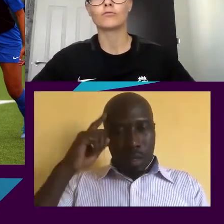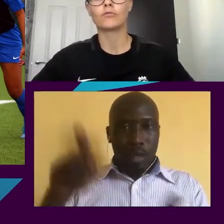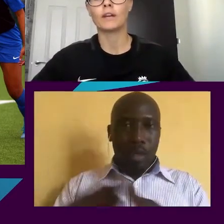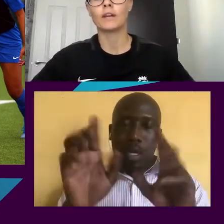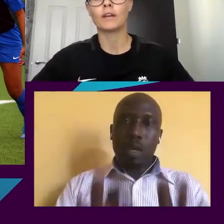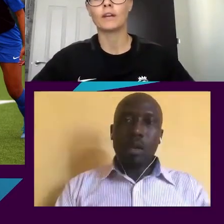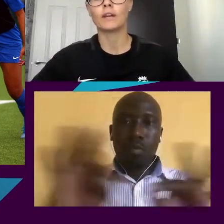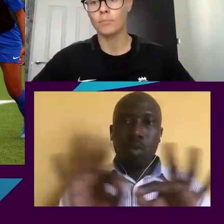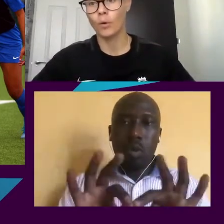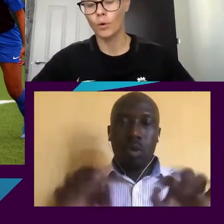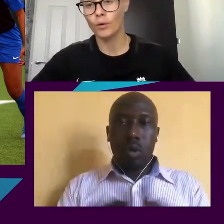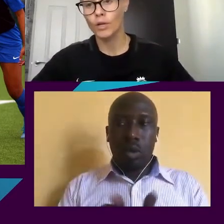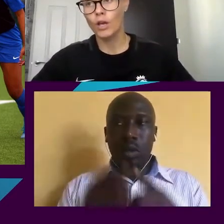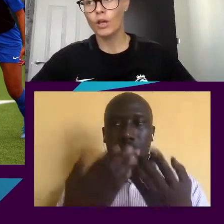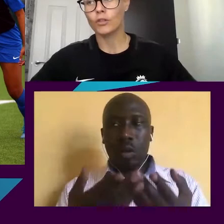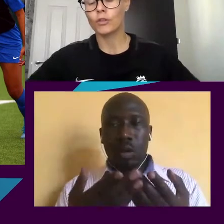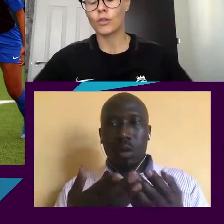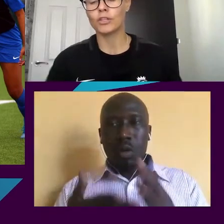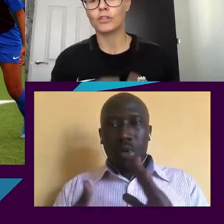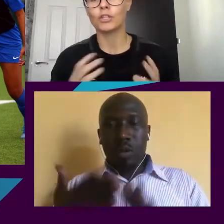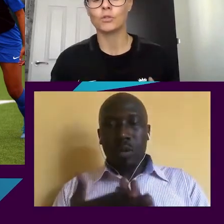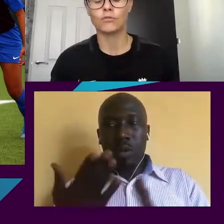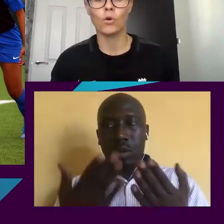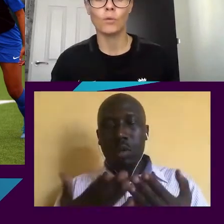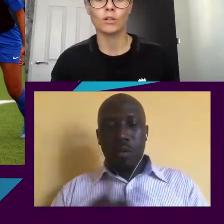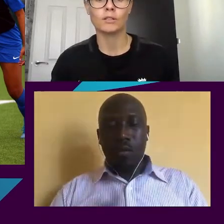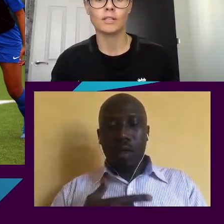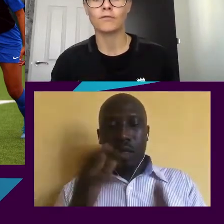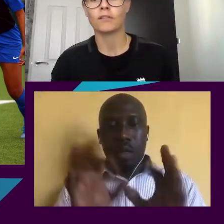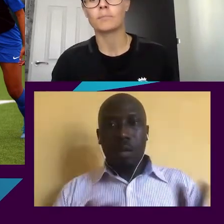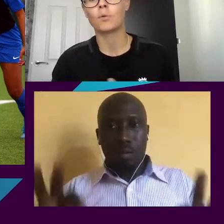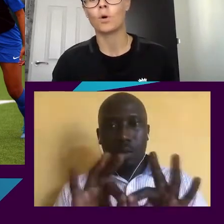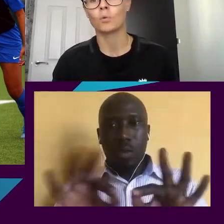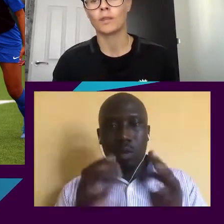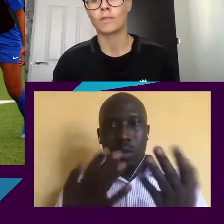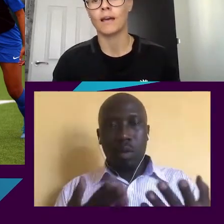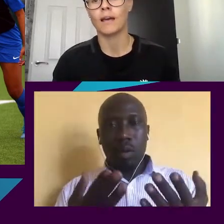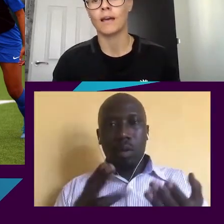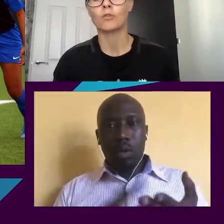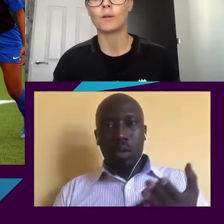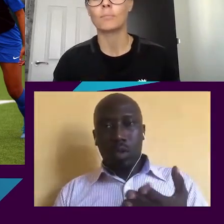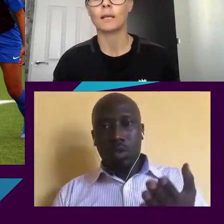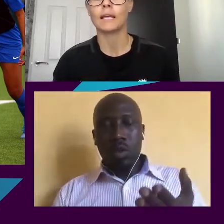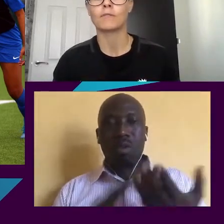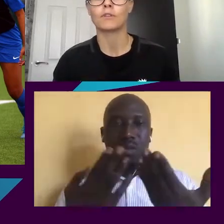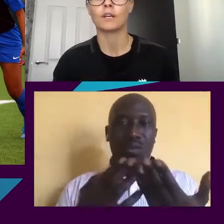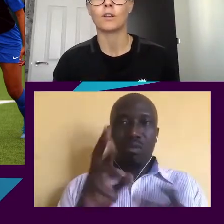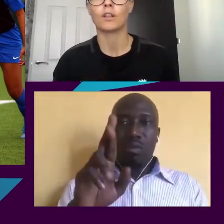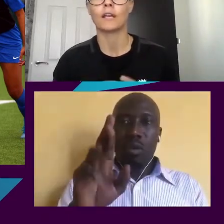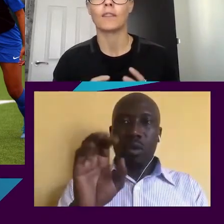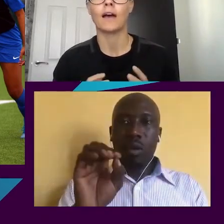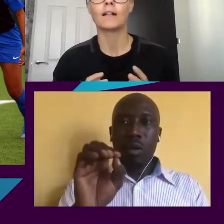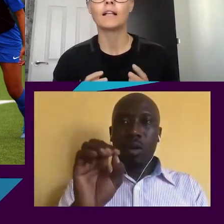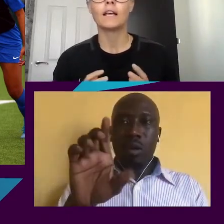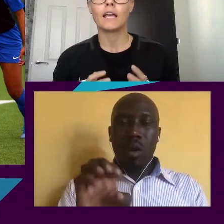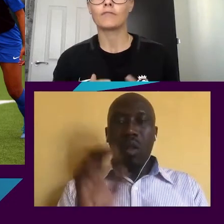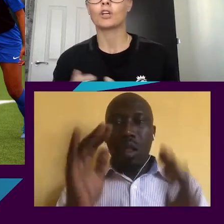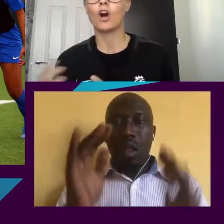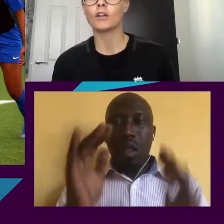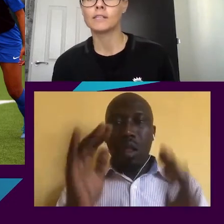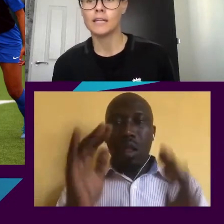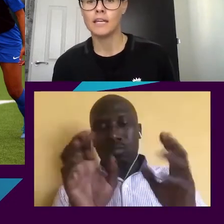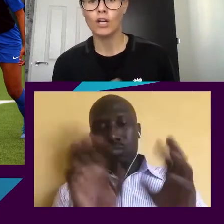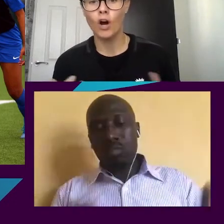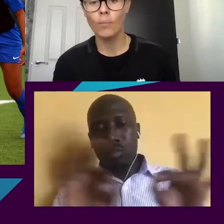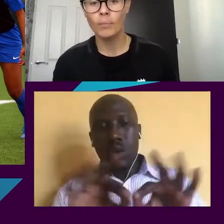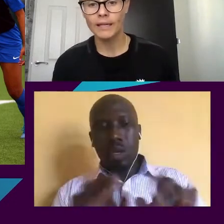we really feel is important. The use of role models is very important within that. I'm a great believer in thinking that if